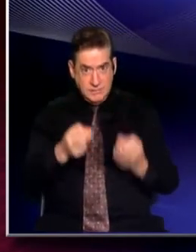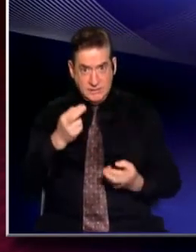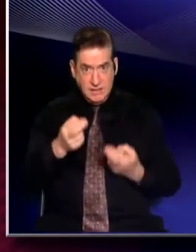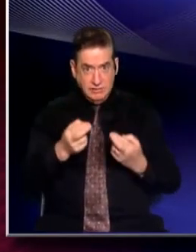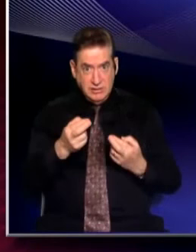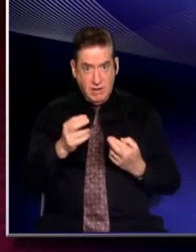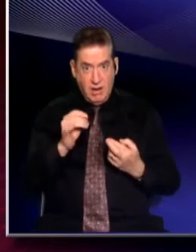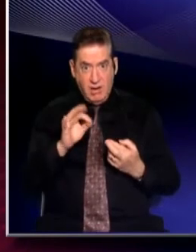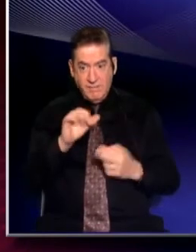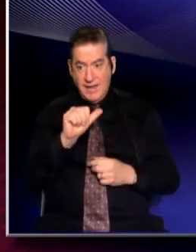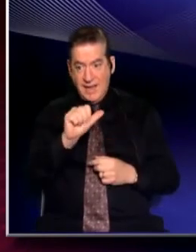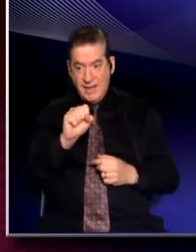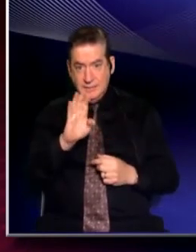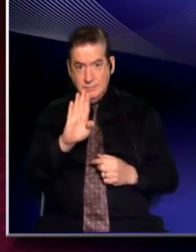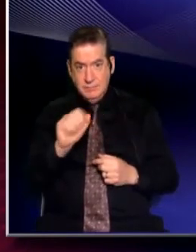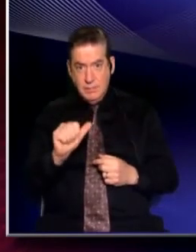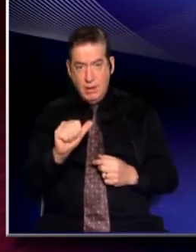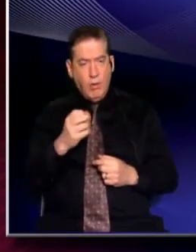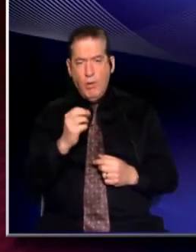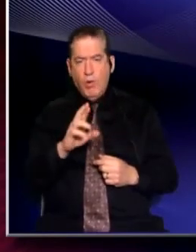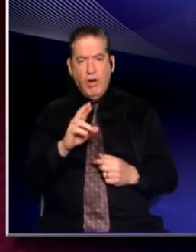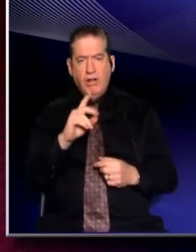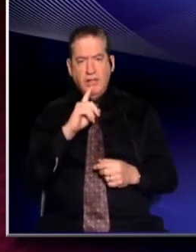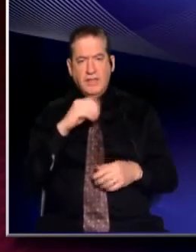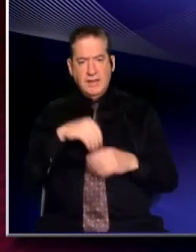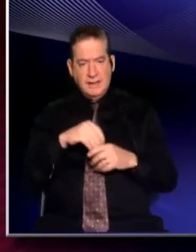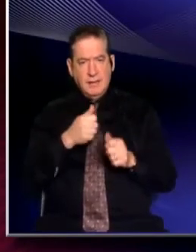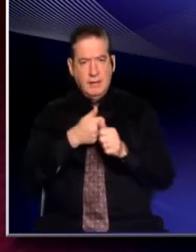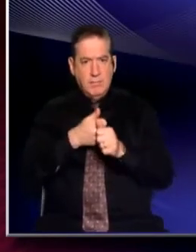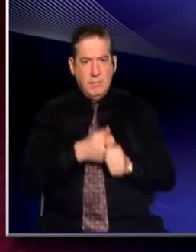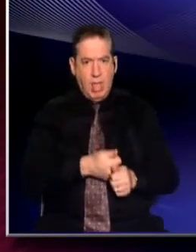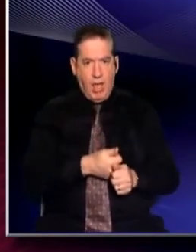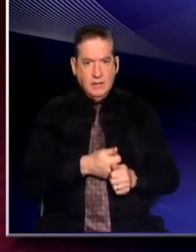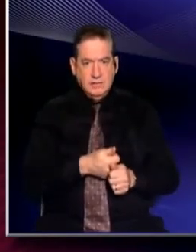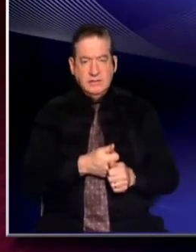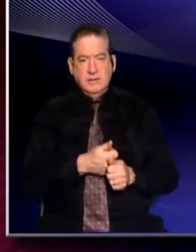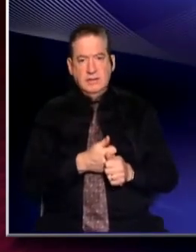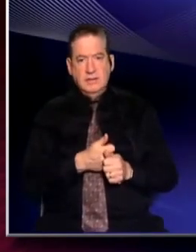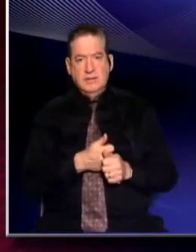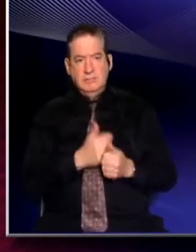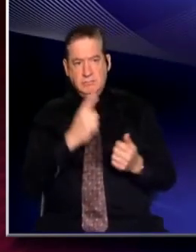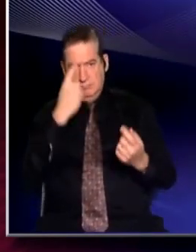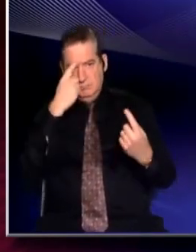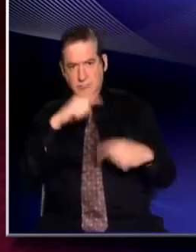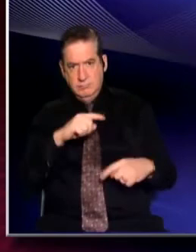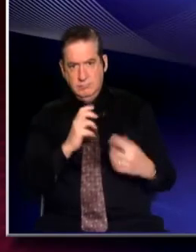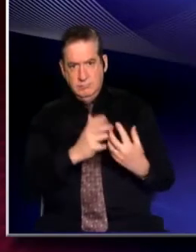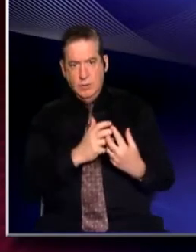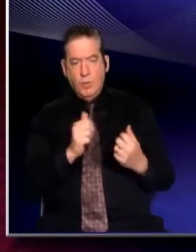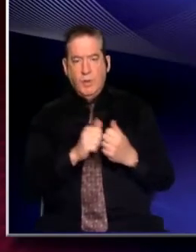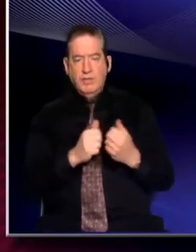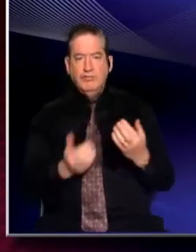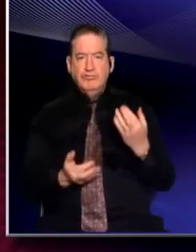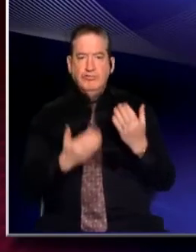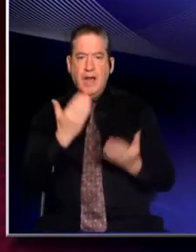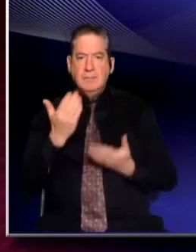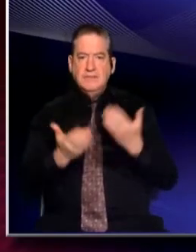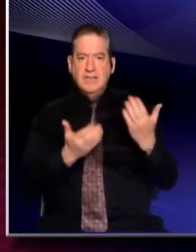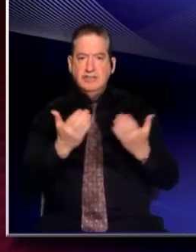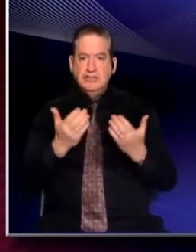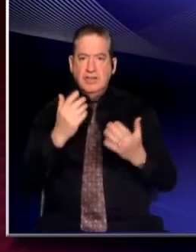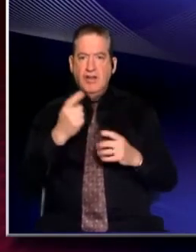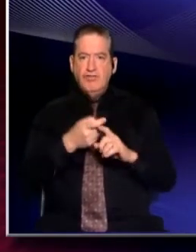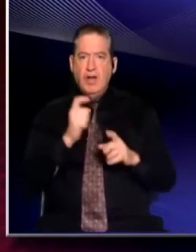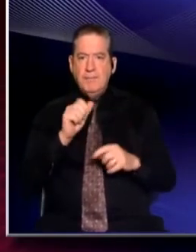of ASBA, or are they in compliance or in alignment with recommendations